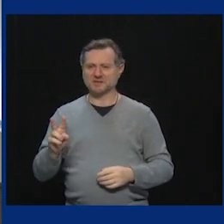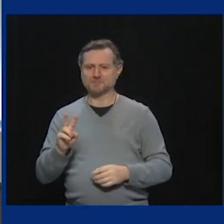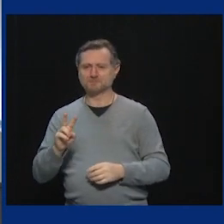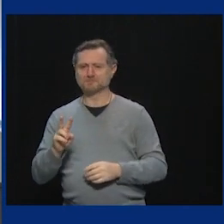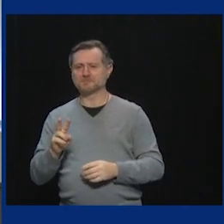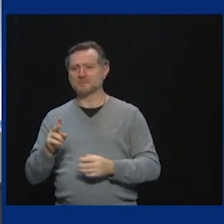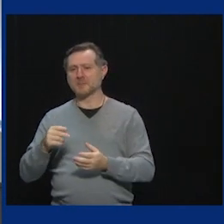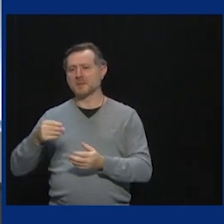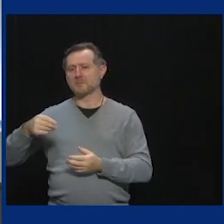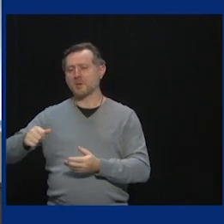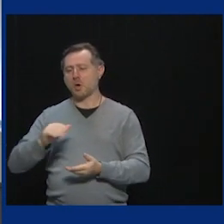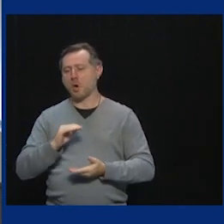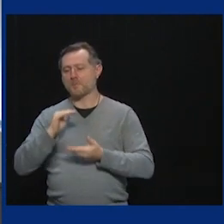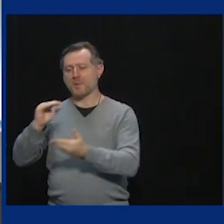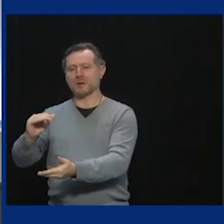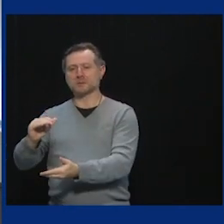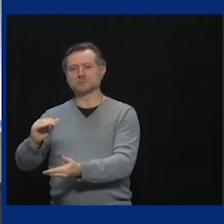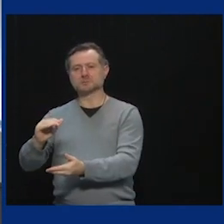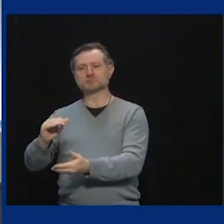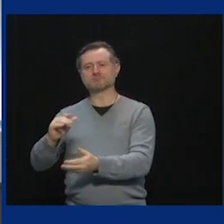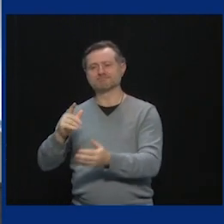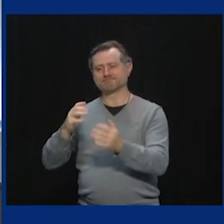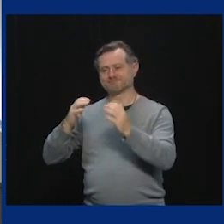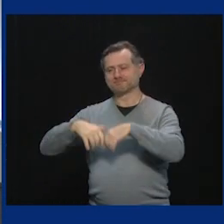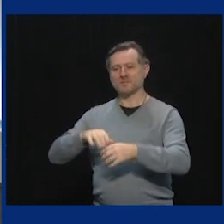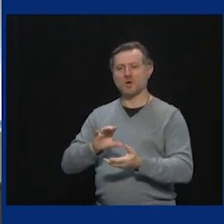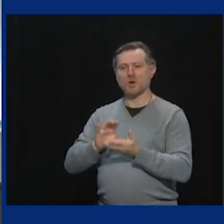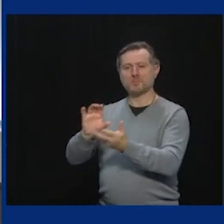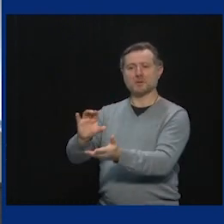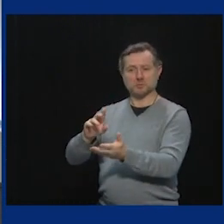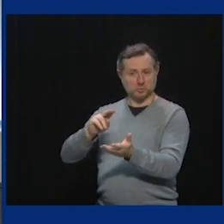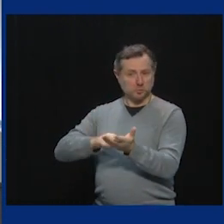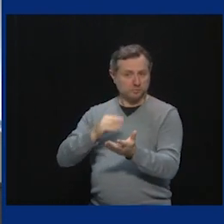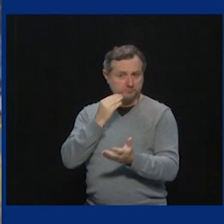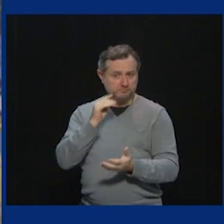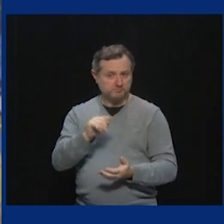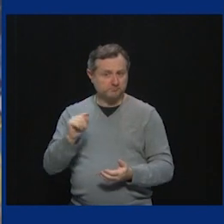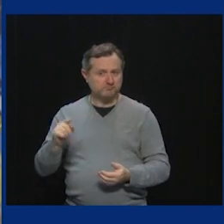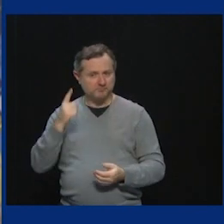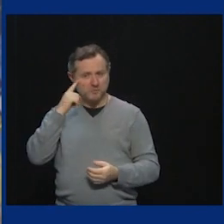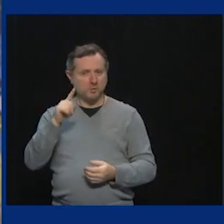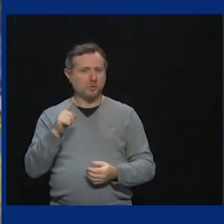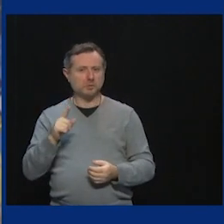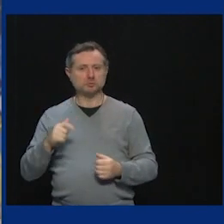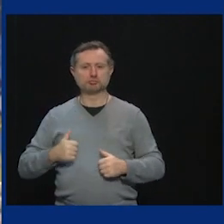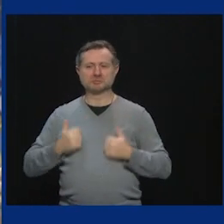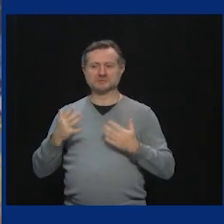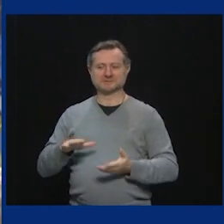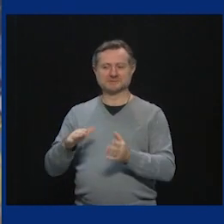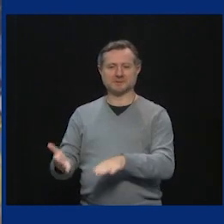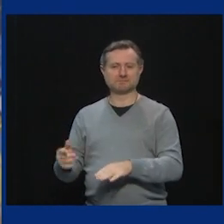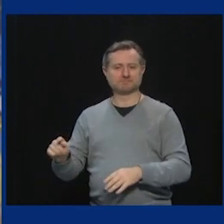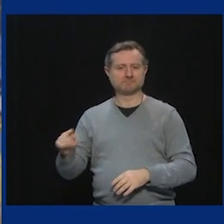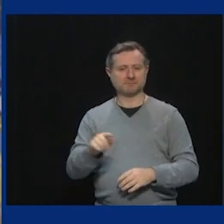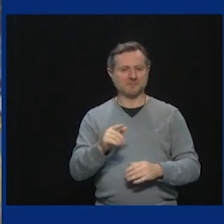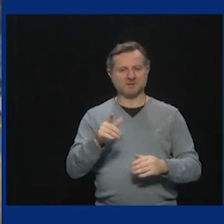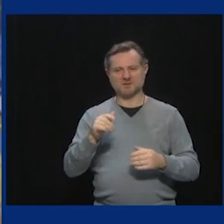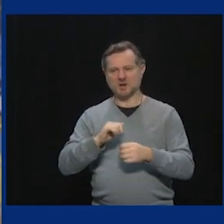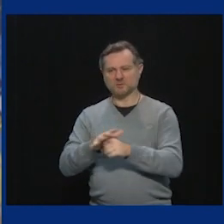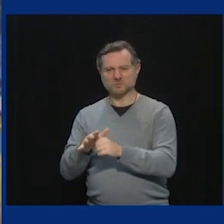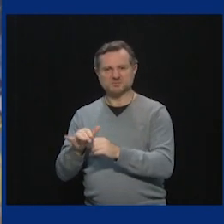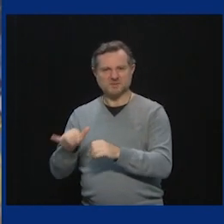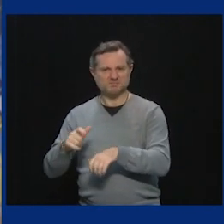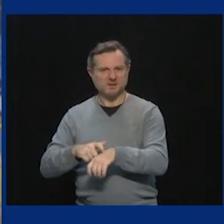or reparations for the nursing home residents who died of COVID? Yeah, I know there was a little